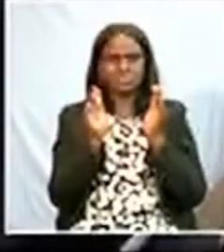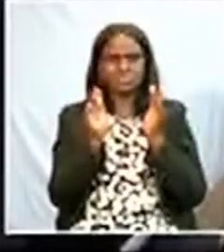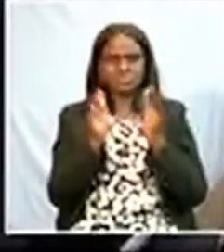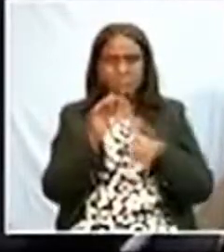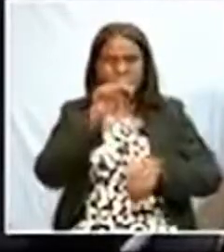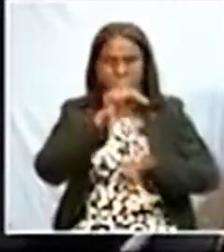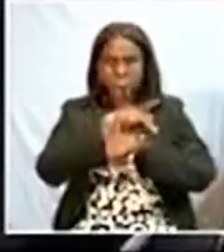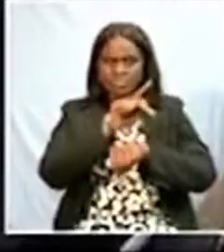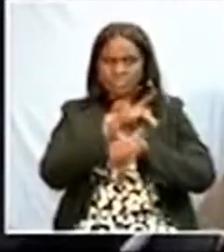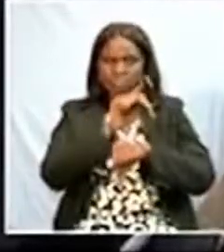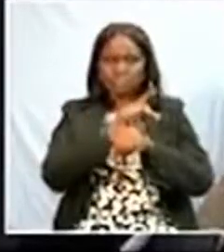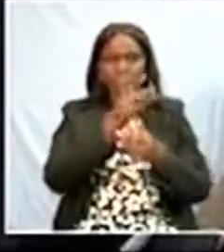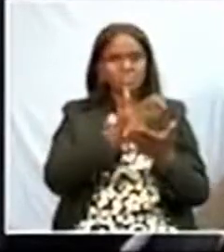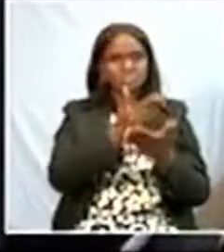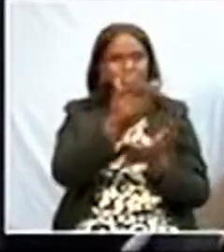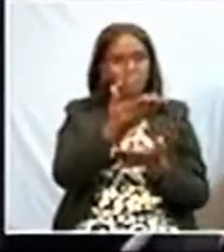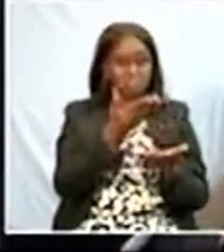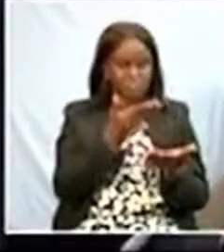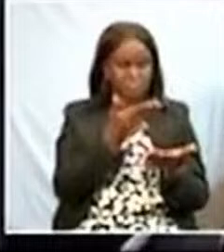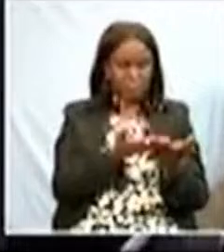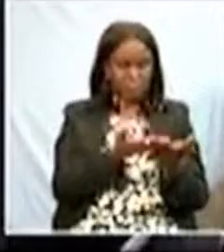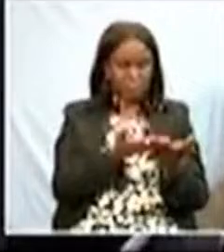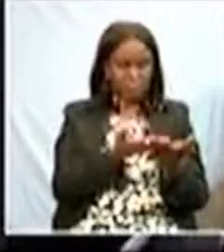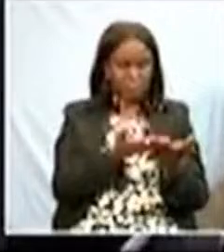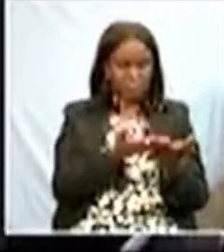project procurement.